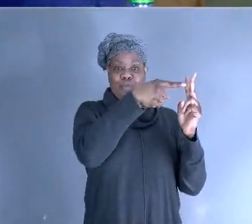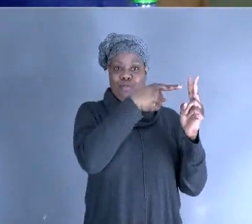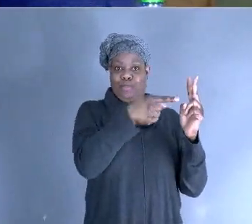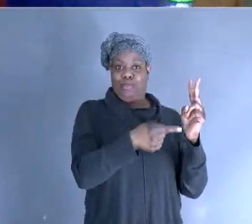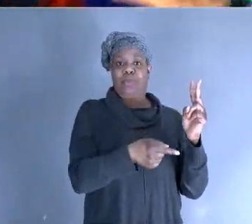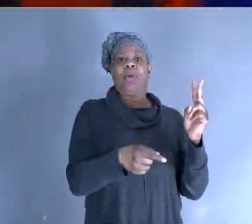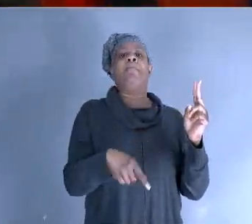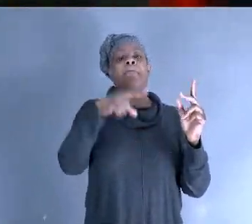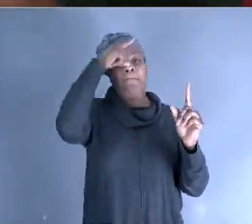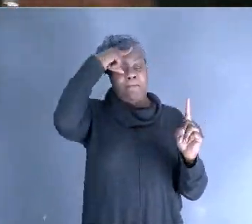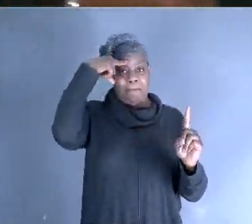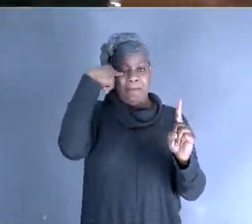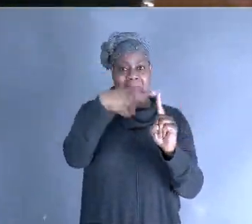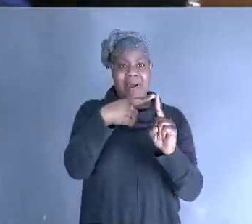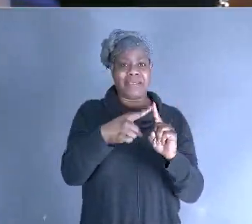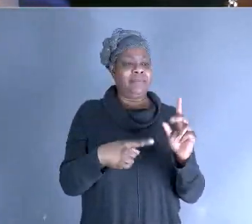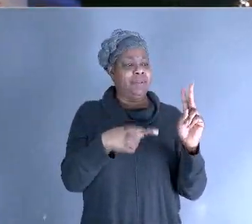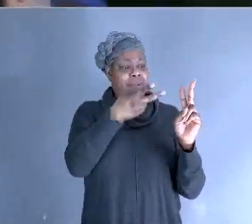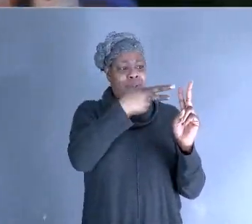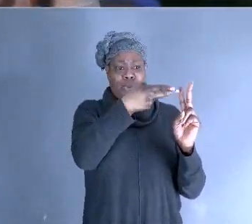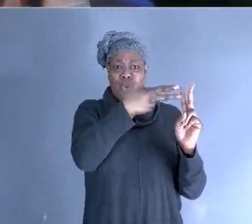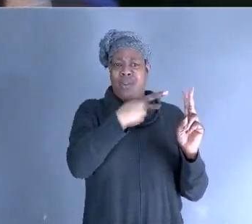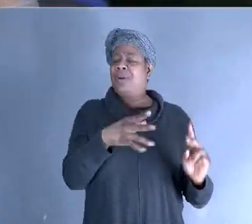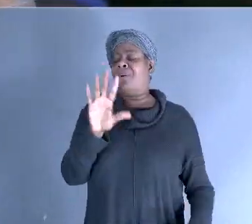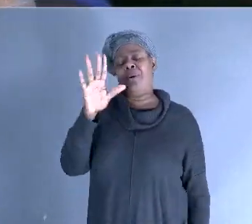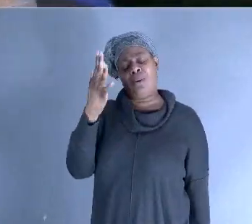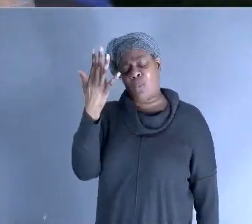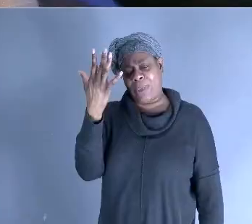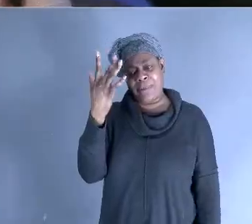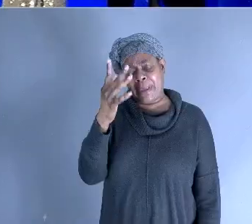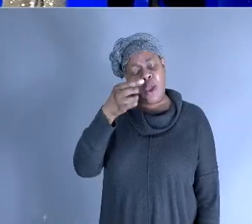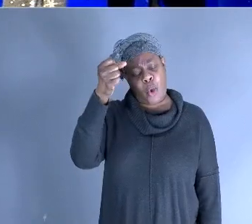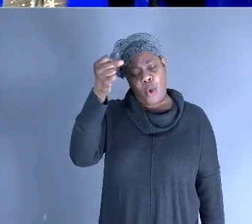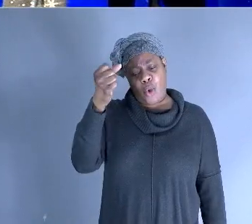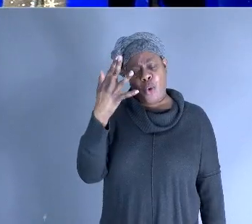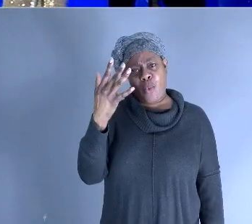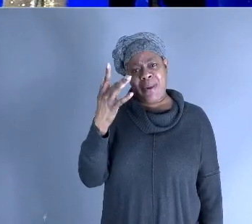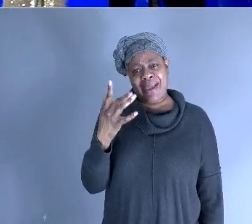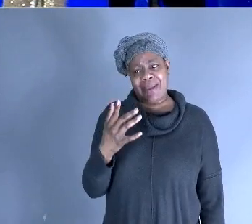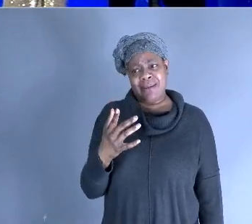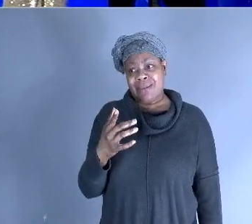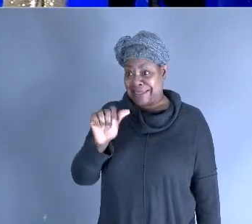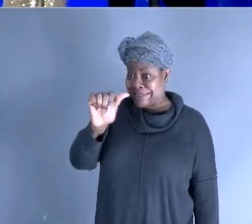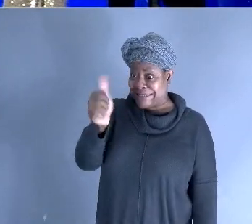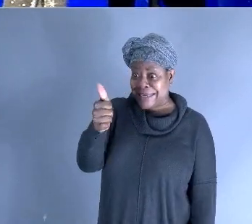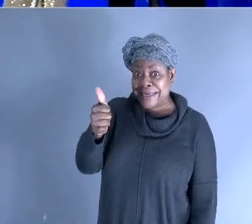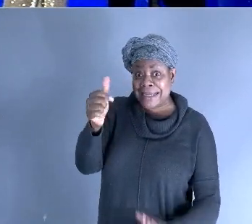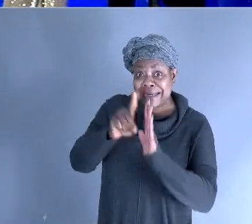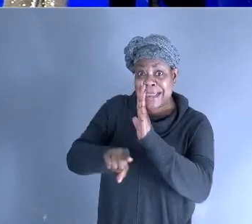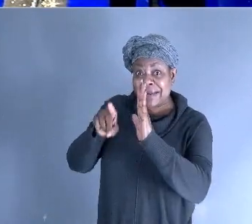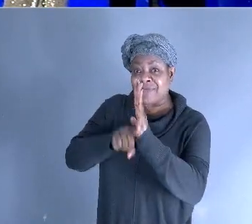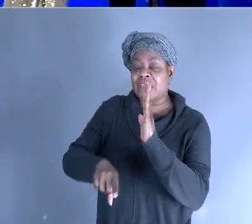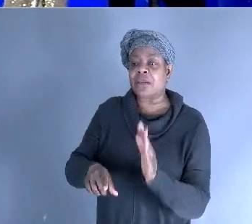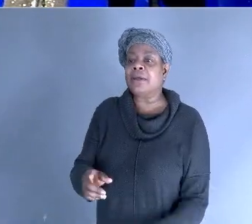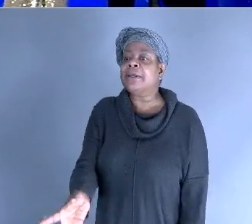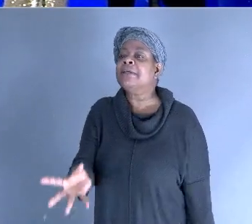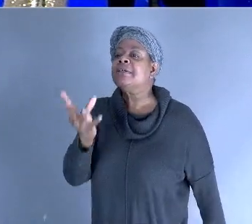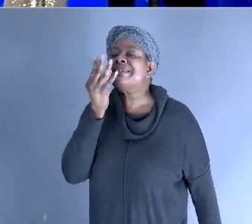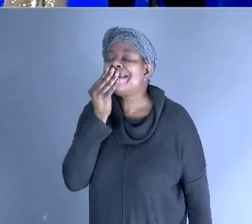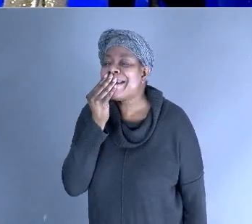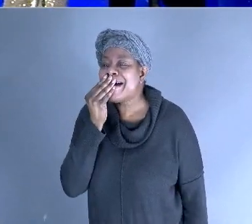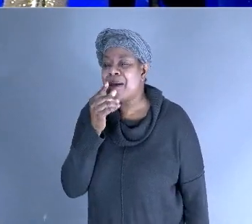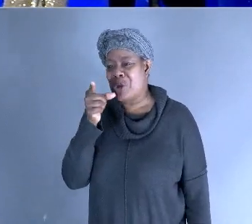crowd, and they said, wait a minute, wait a minute. You know what, y'all? Shut up. You don't know what you're talking about.